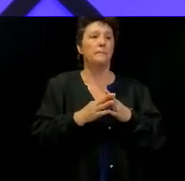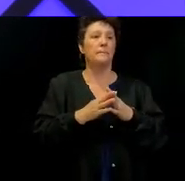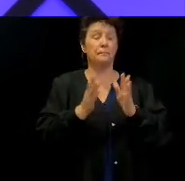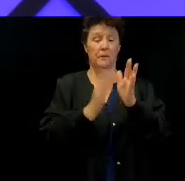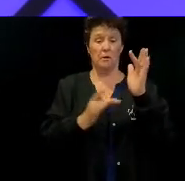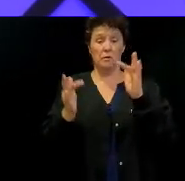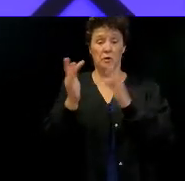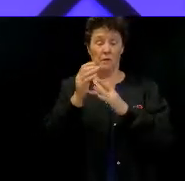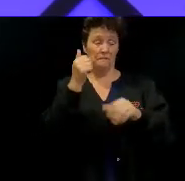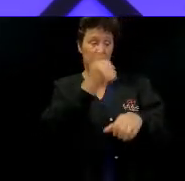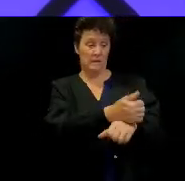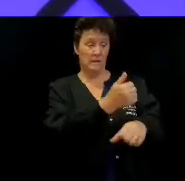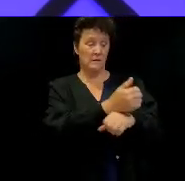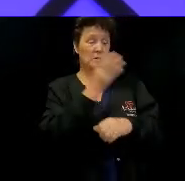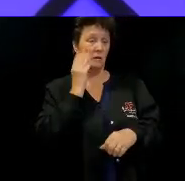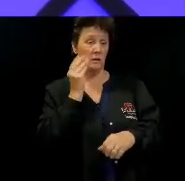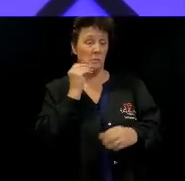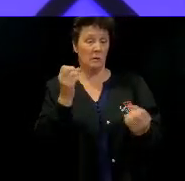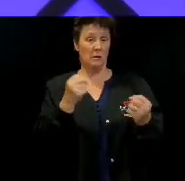Jesus is experiencing fear.